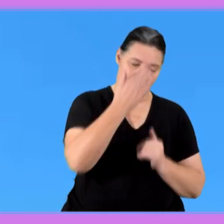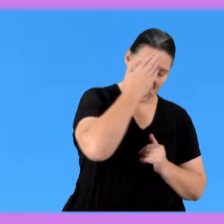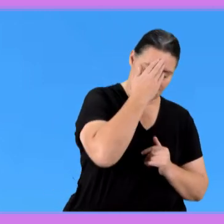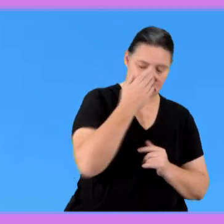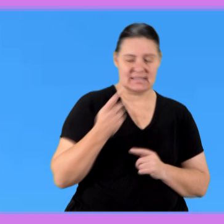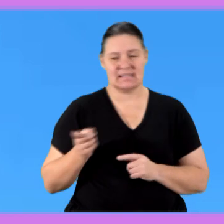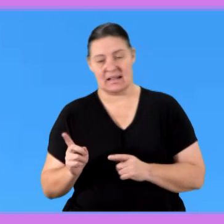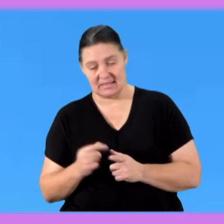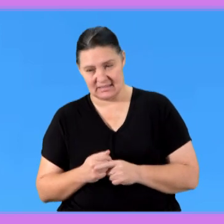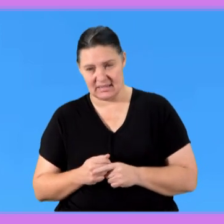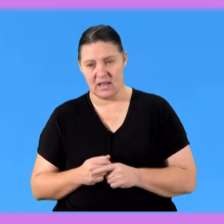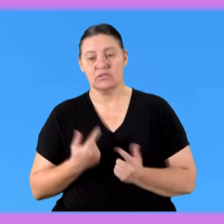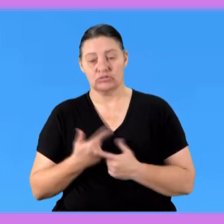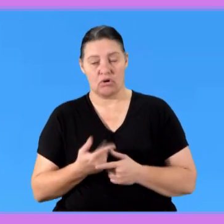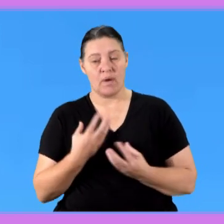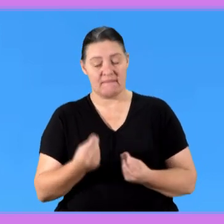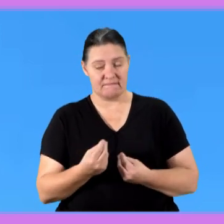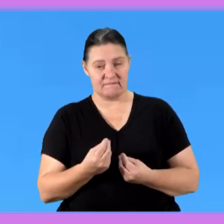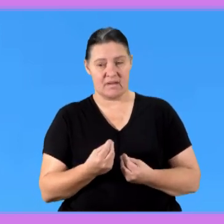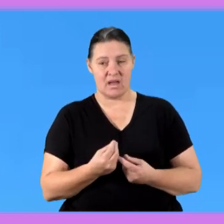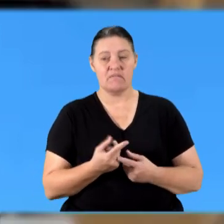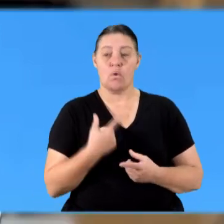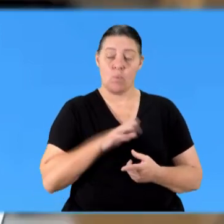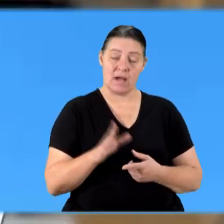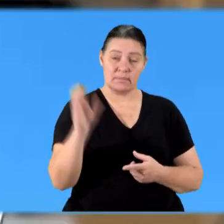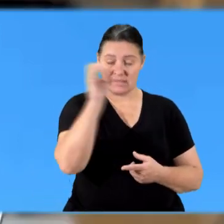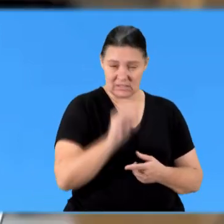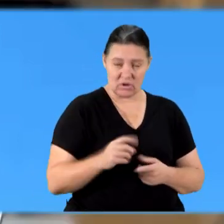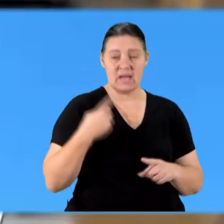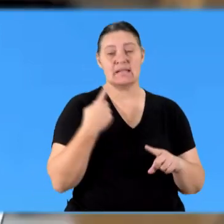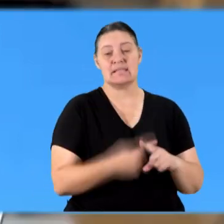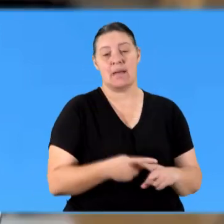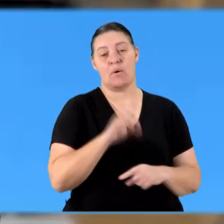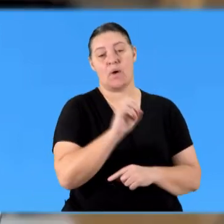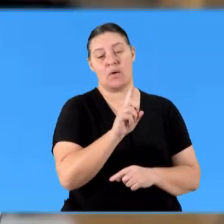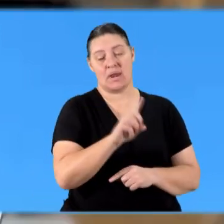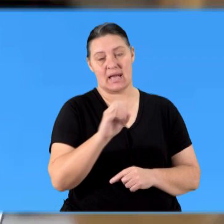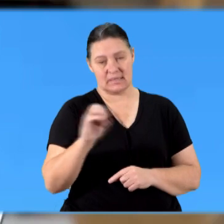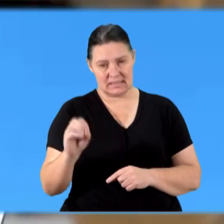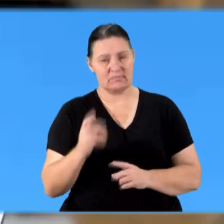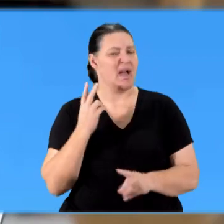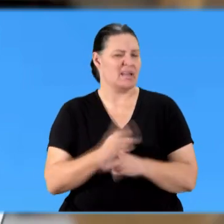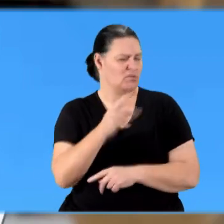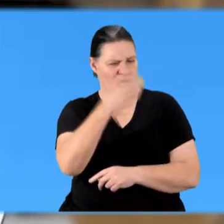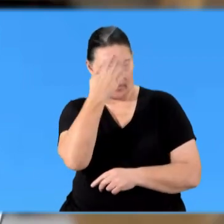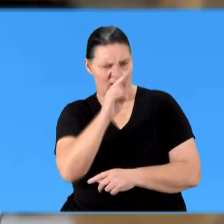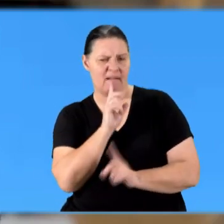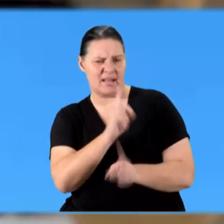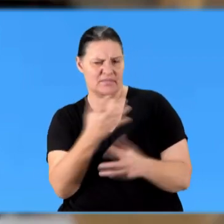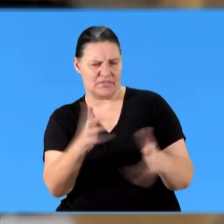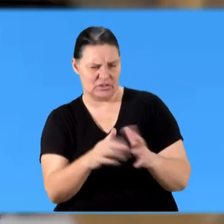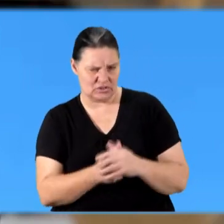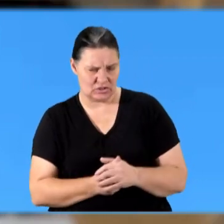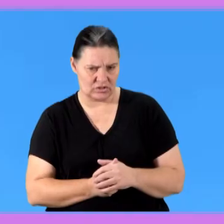tails and heads as a percentage. And we know when we want a percentage, we'll multiply by 100. And I'm sure, again, some of you know this